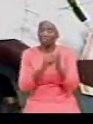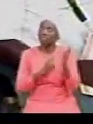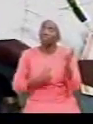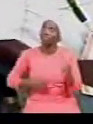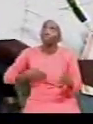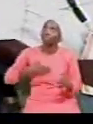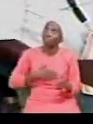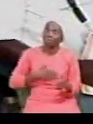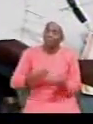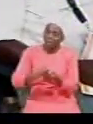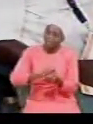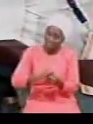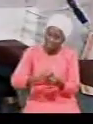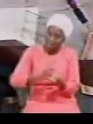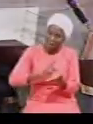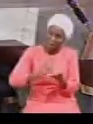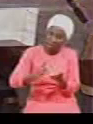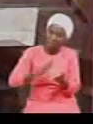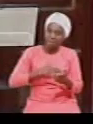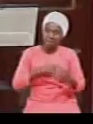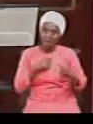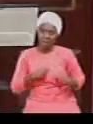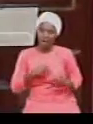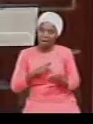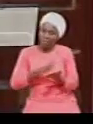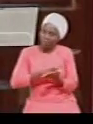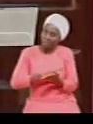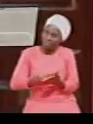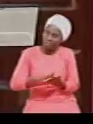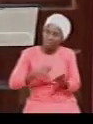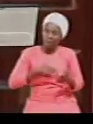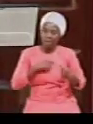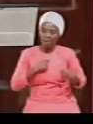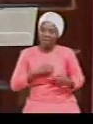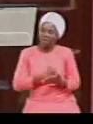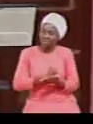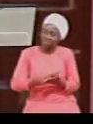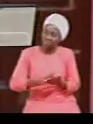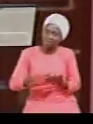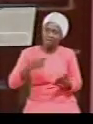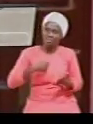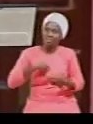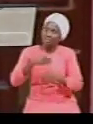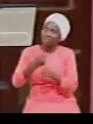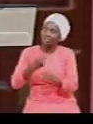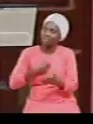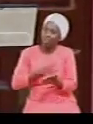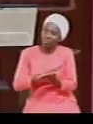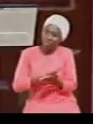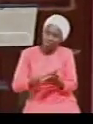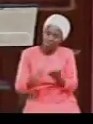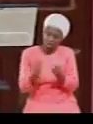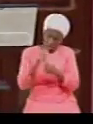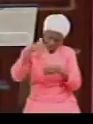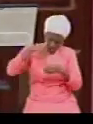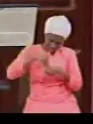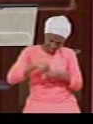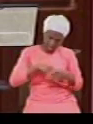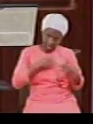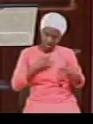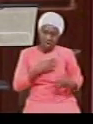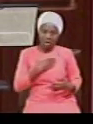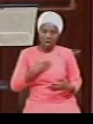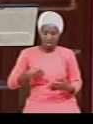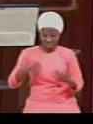my heart, purify my heart, sanctify me, make me holy within and